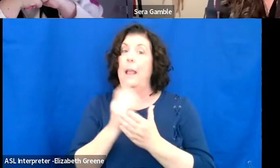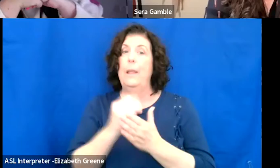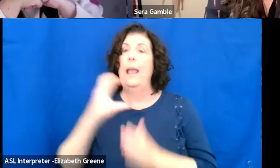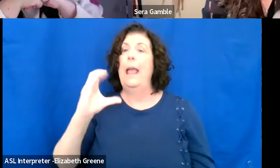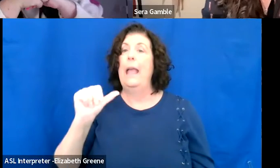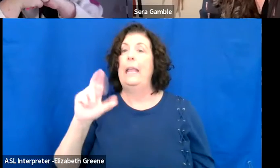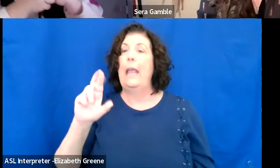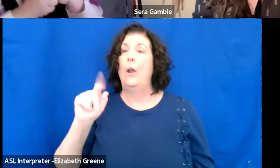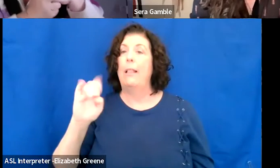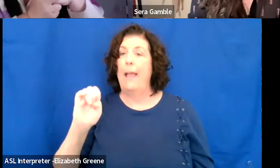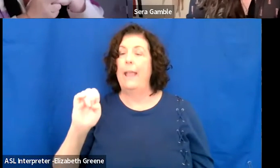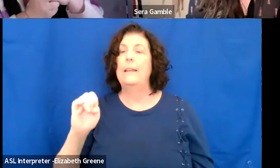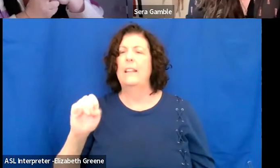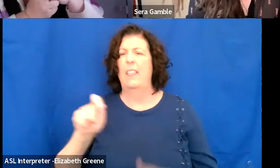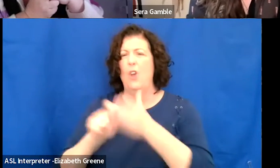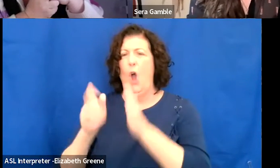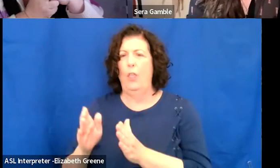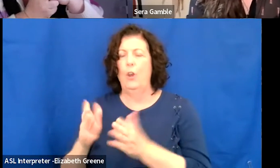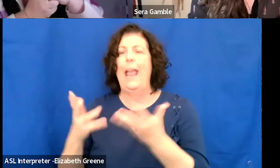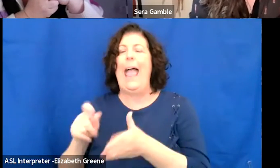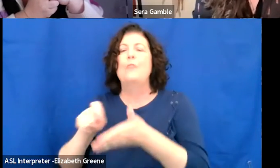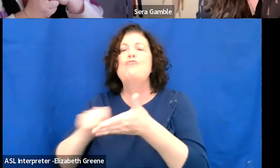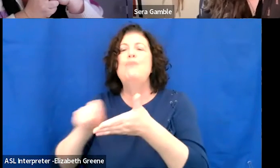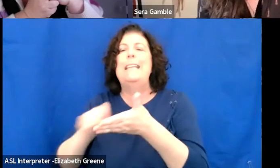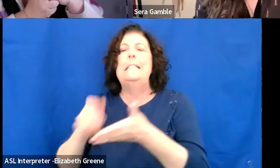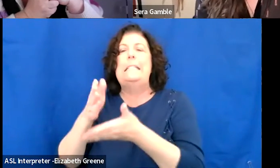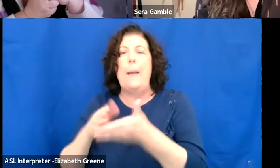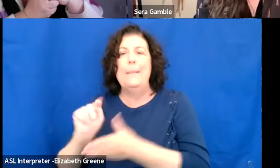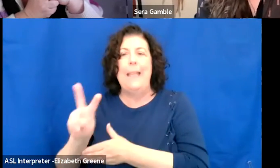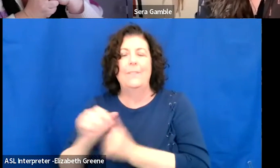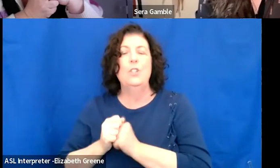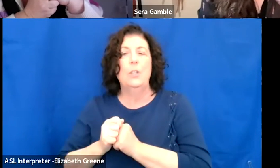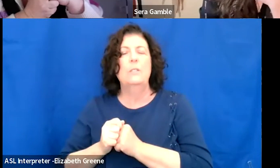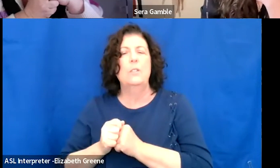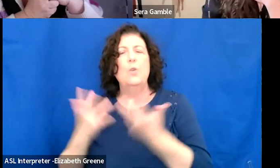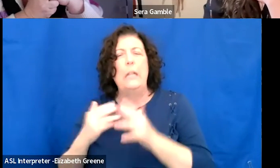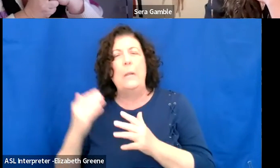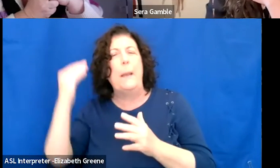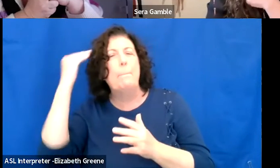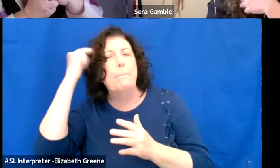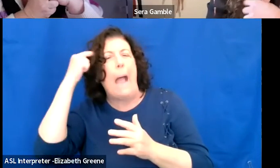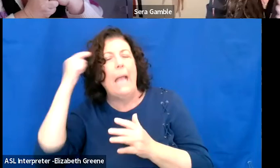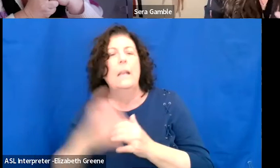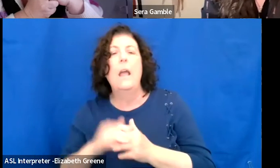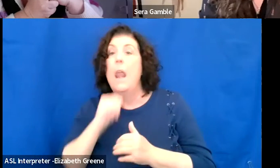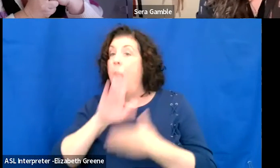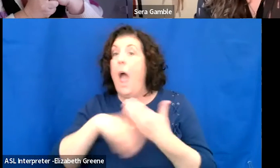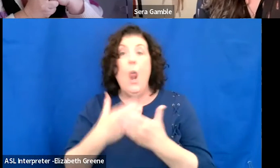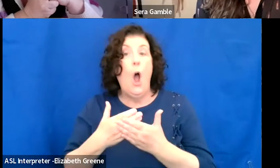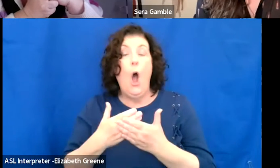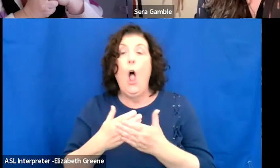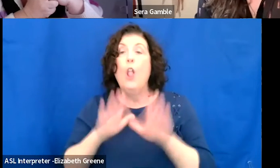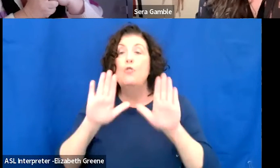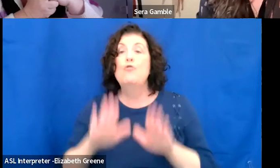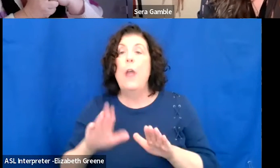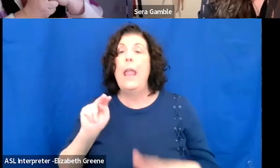of television, and her brain really does think in story. Not all great novels even have the protagonist doing very much. You can